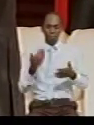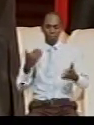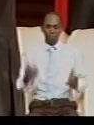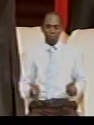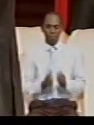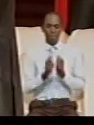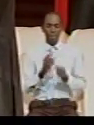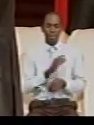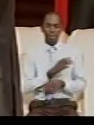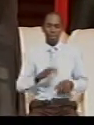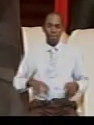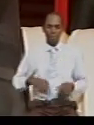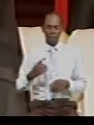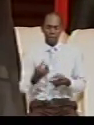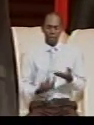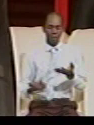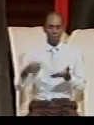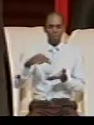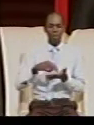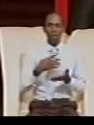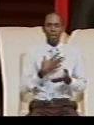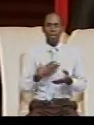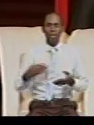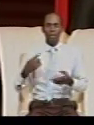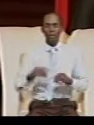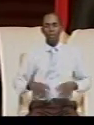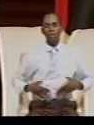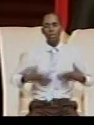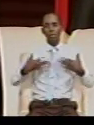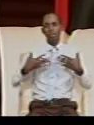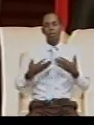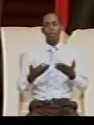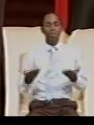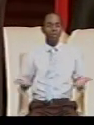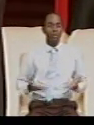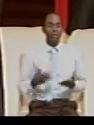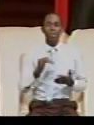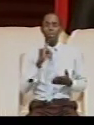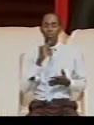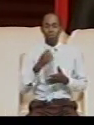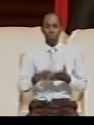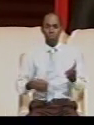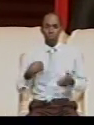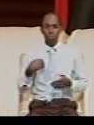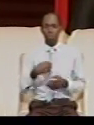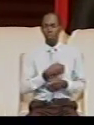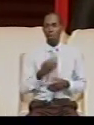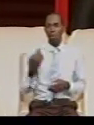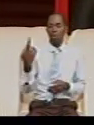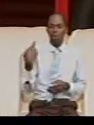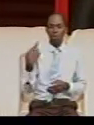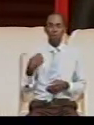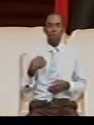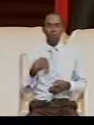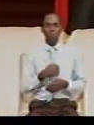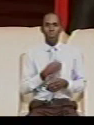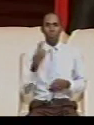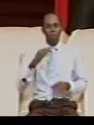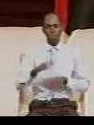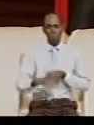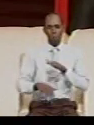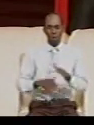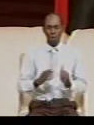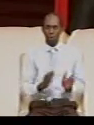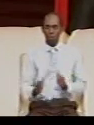the resurrection and the life, here is what we were. We were walking in the course, according to the course of this